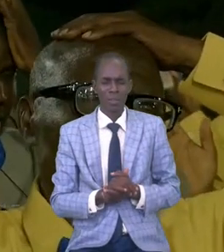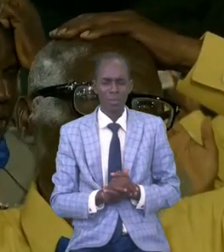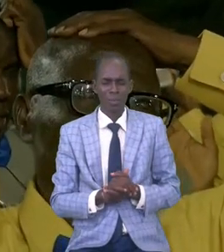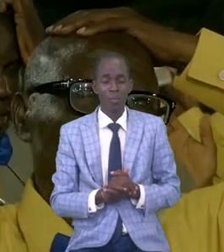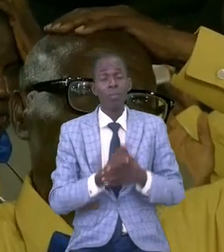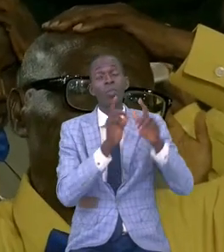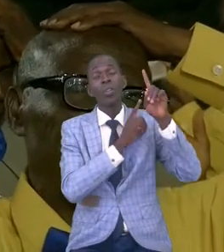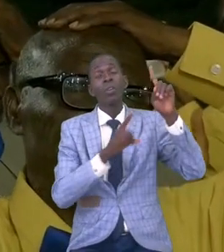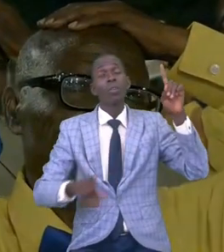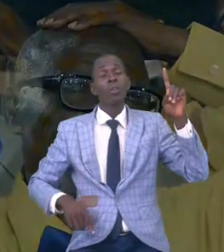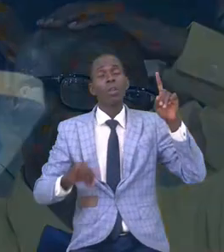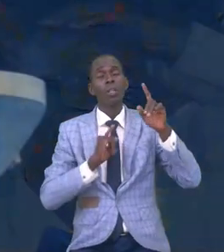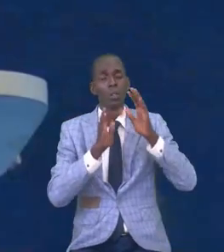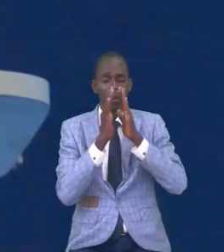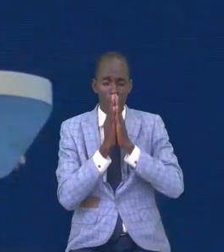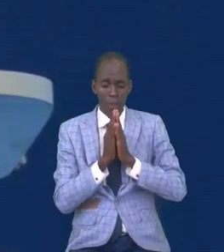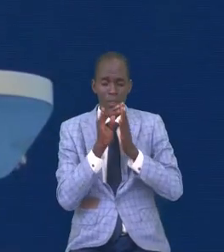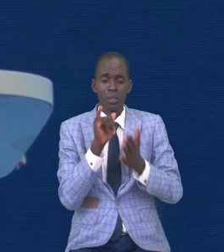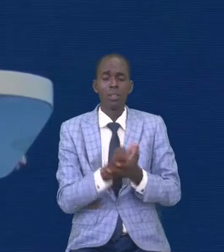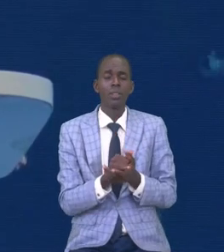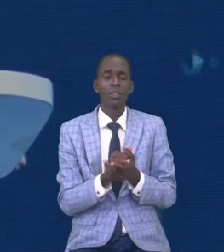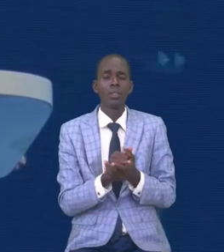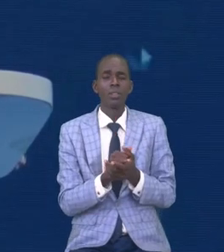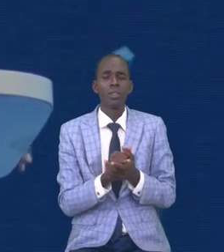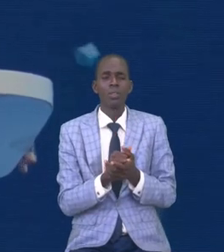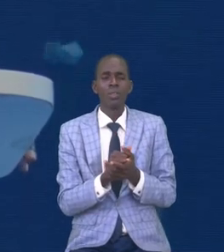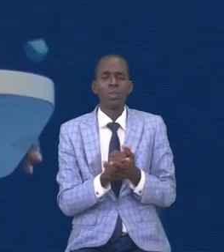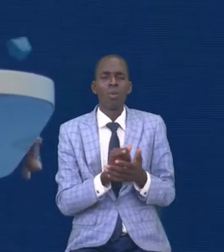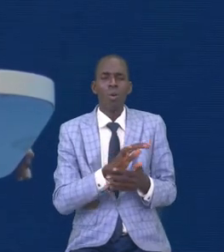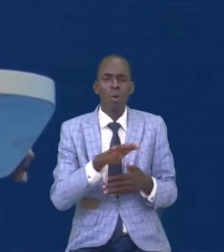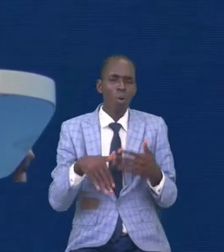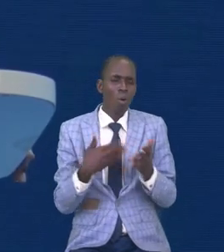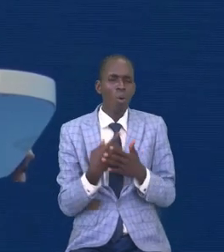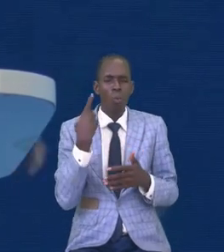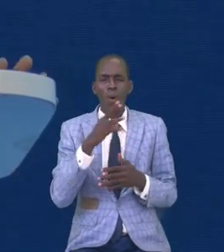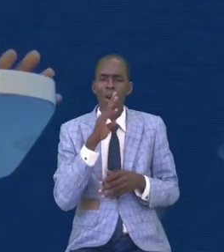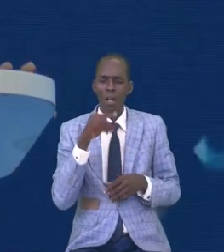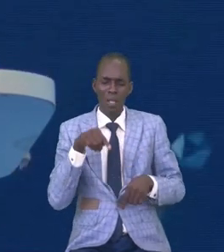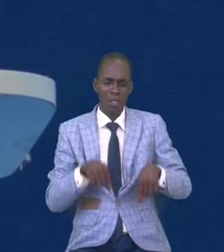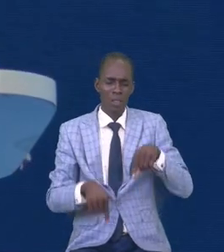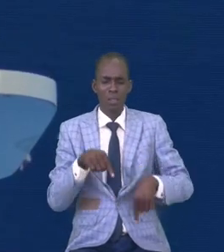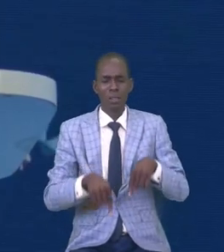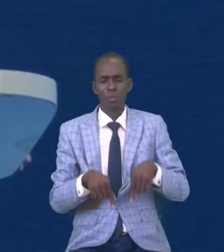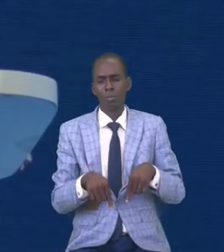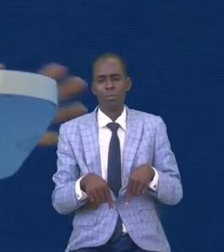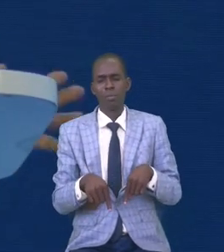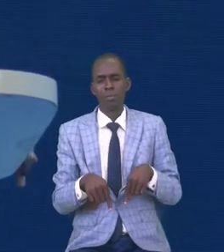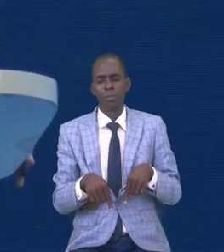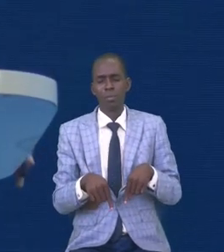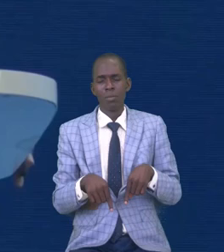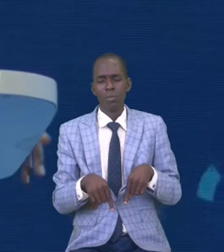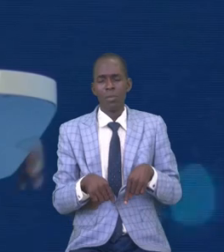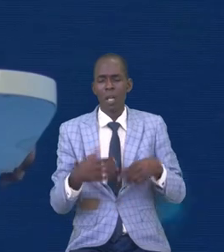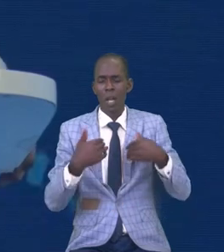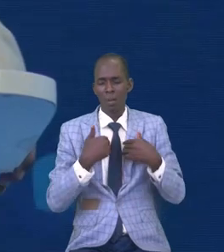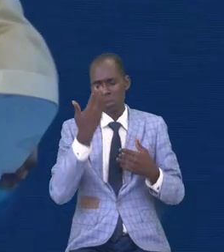Lord, I pray that those who are lame, paralyzed, or they have